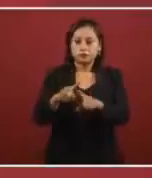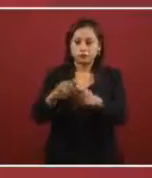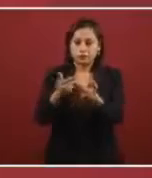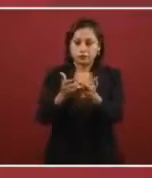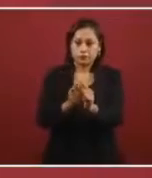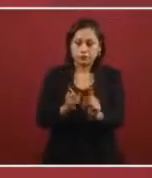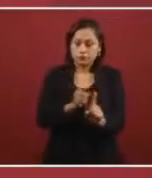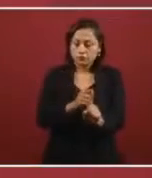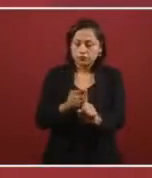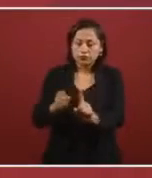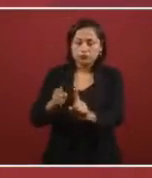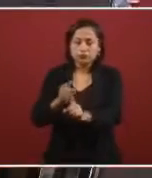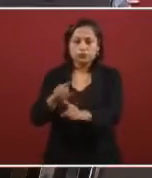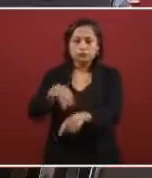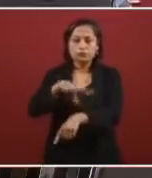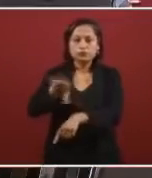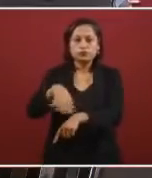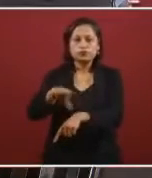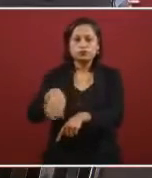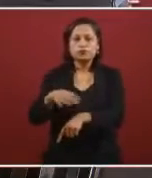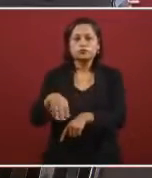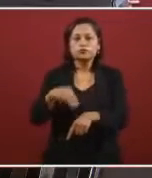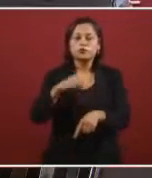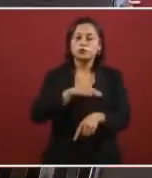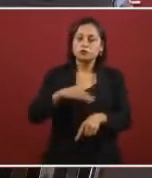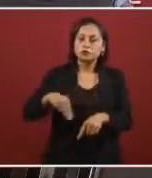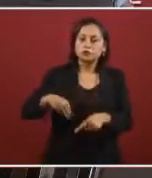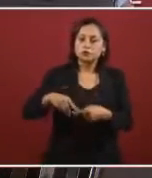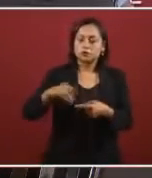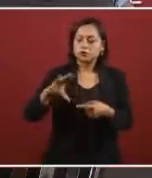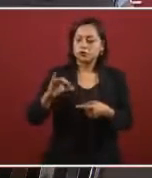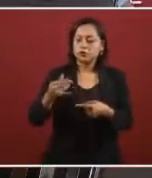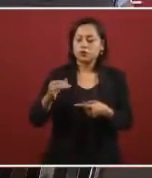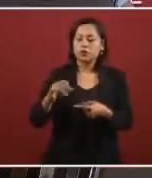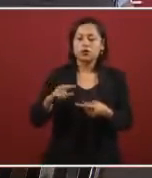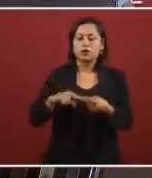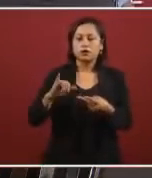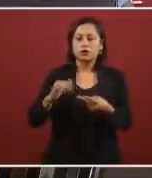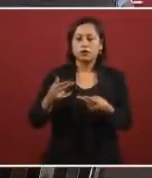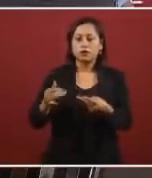after 48 days of searching in Cocula.